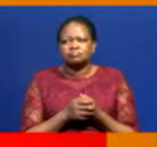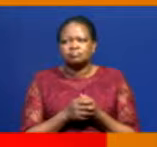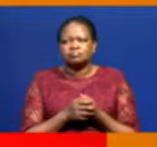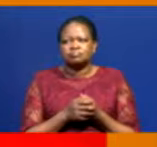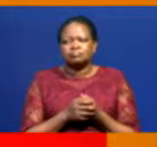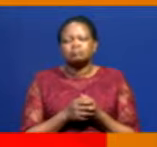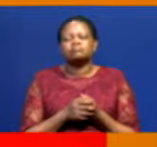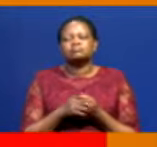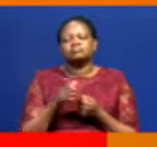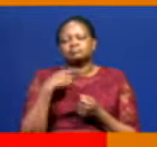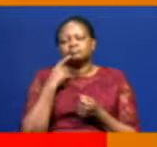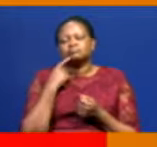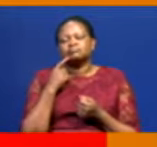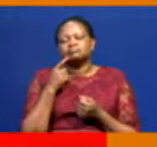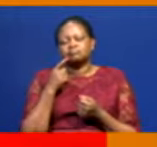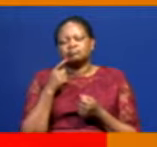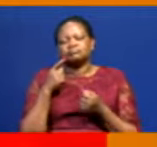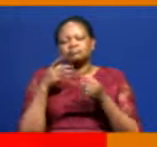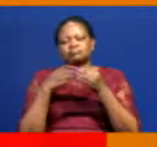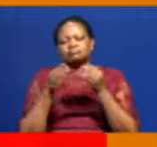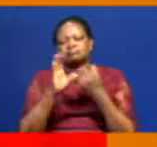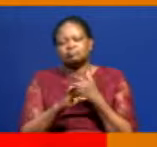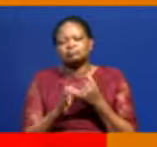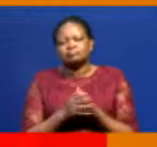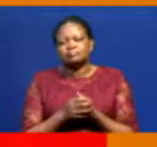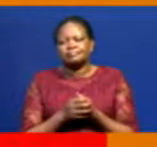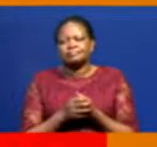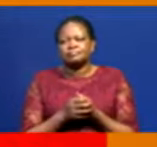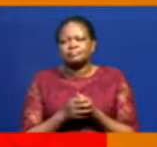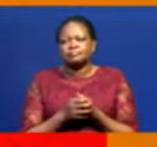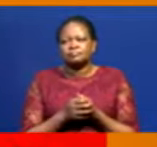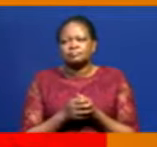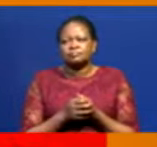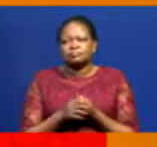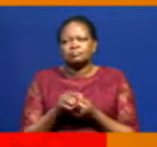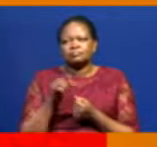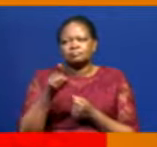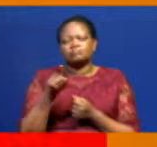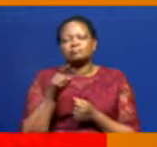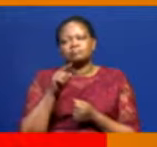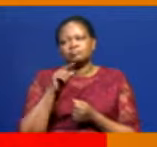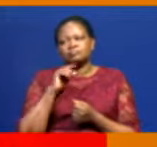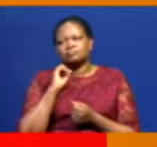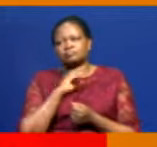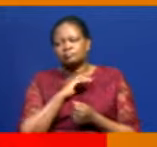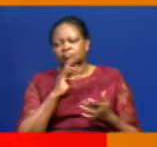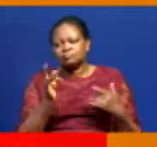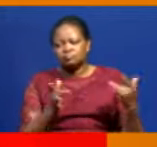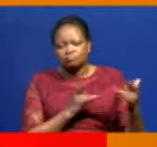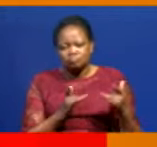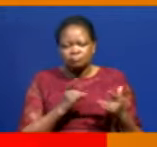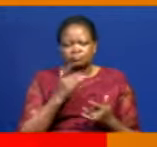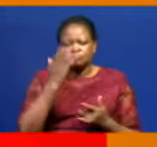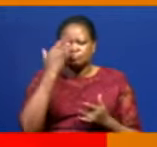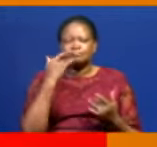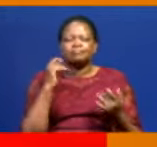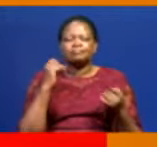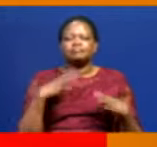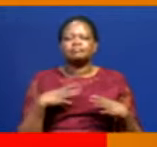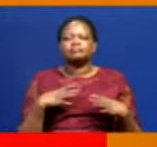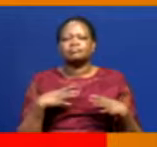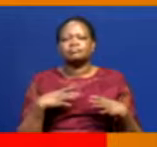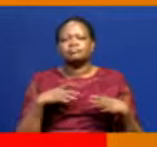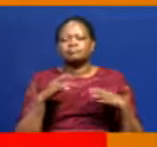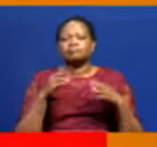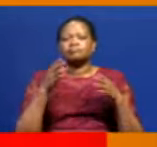crown. Now, fast forward is, that's a complaint, a concern by that Kenyans have. Do we